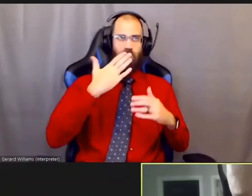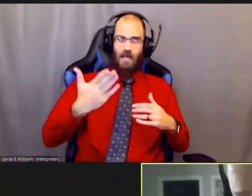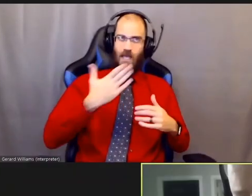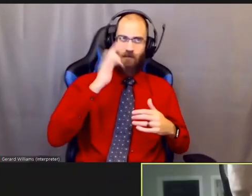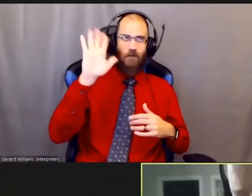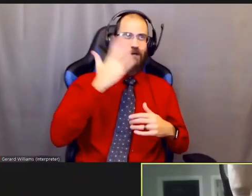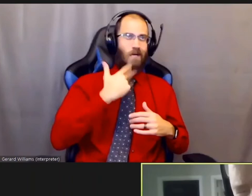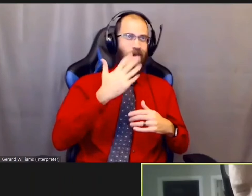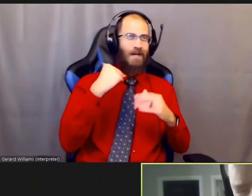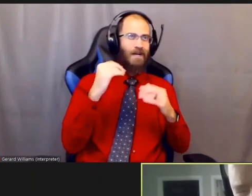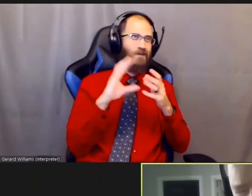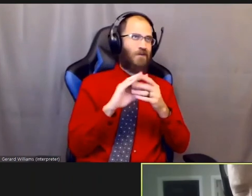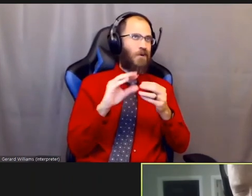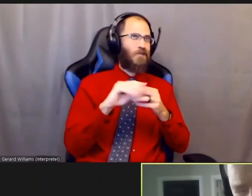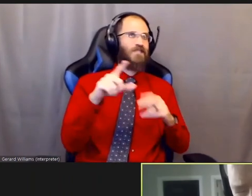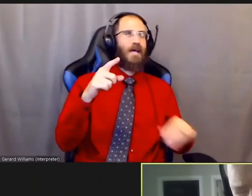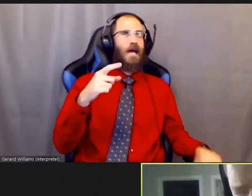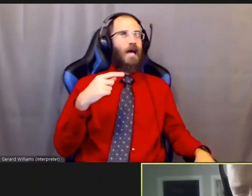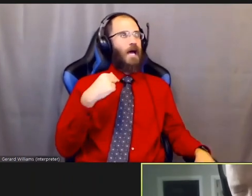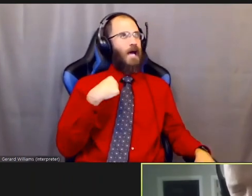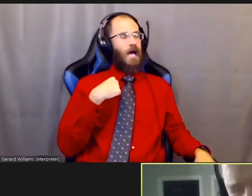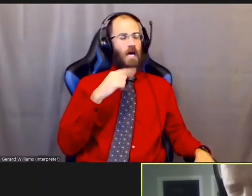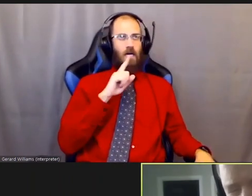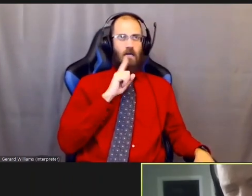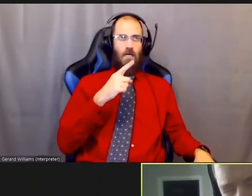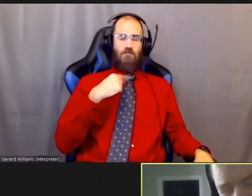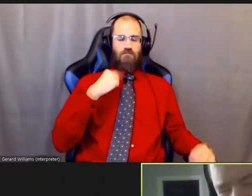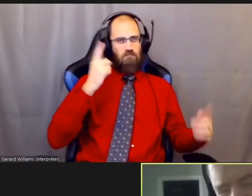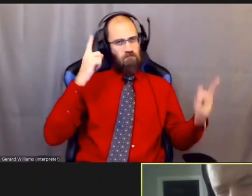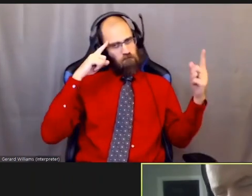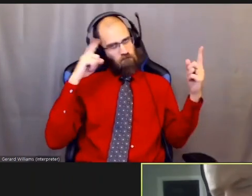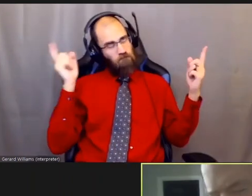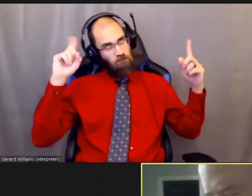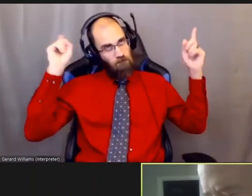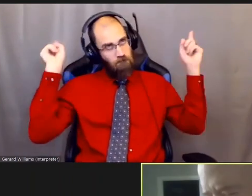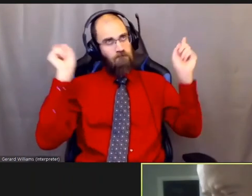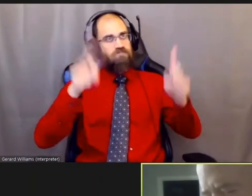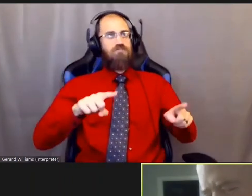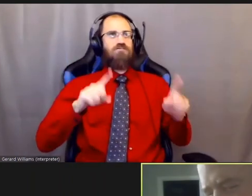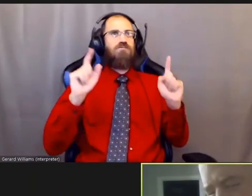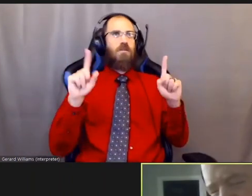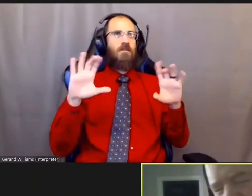kind words. And I could not echo them any louder.